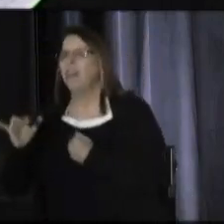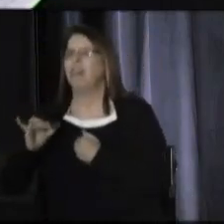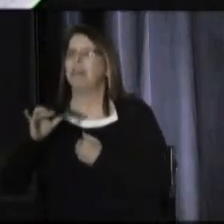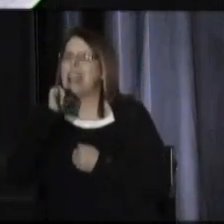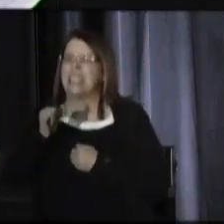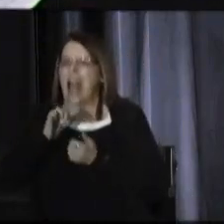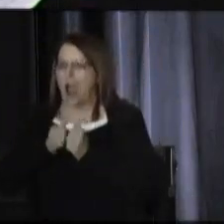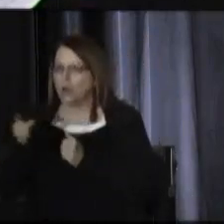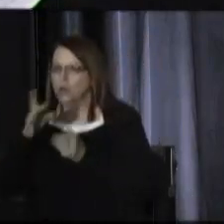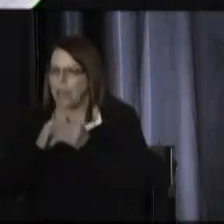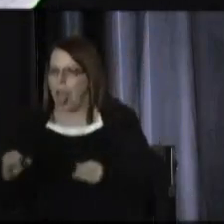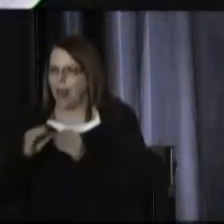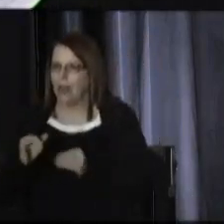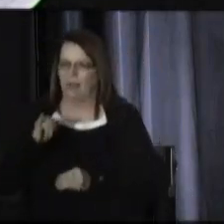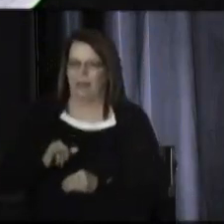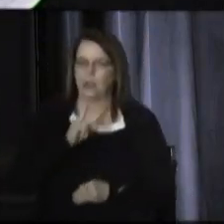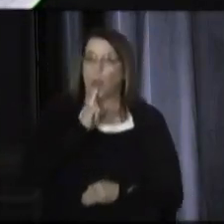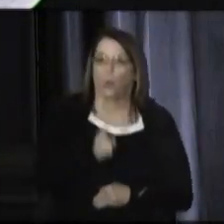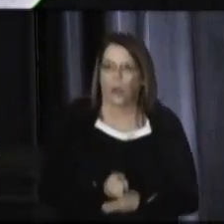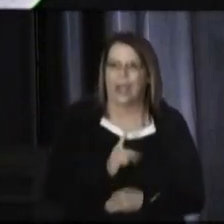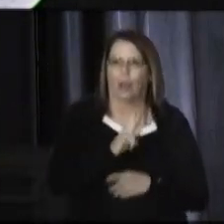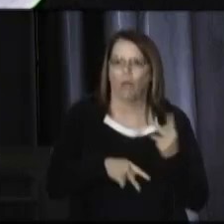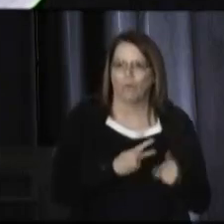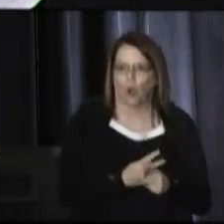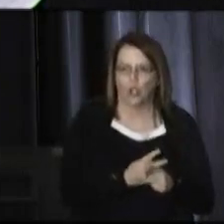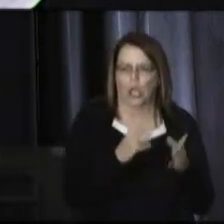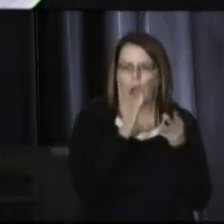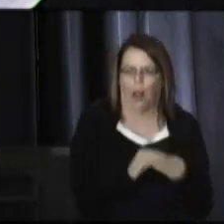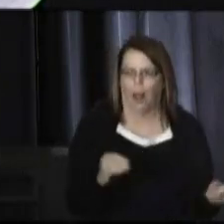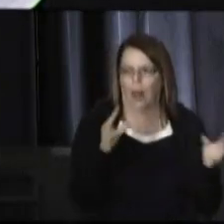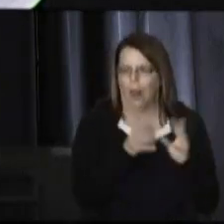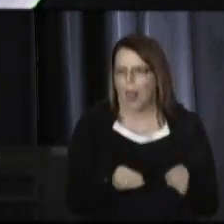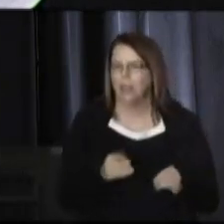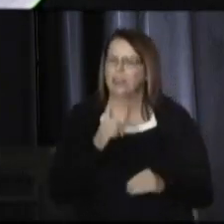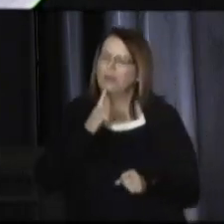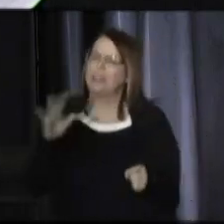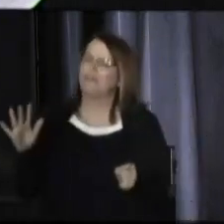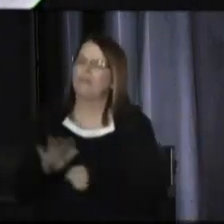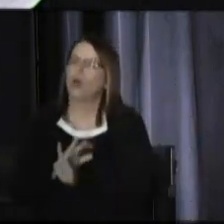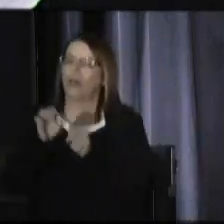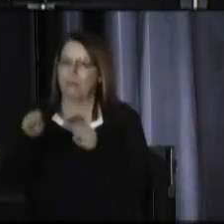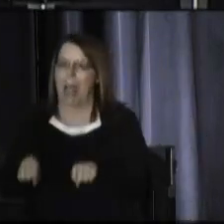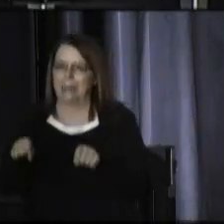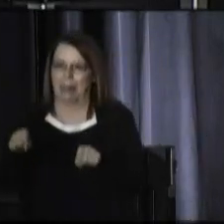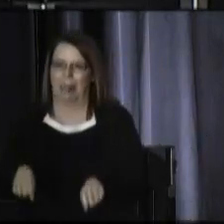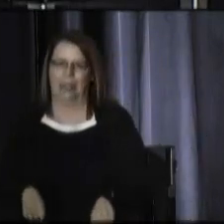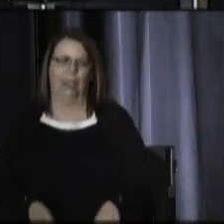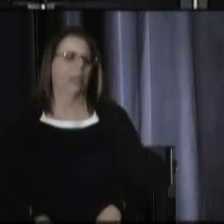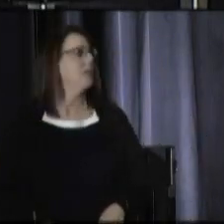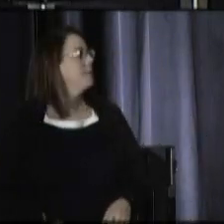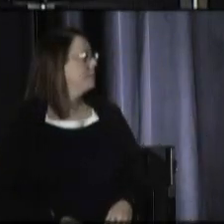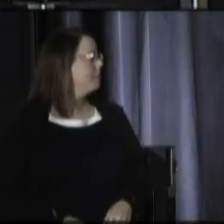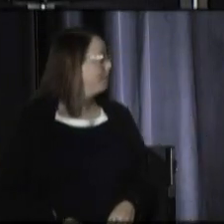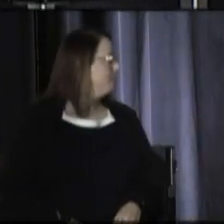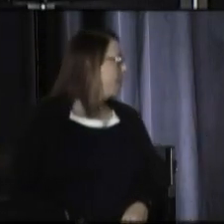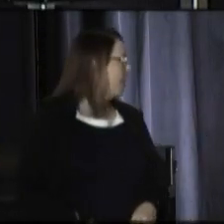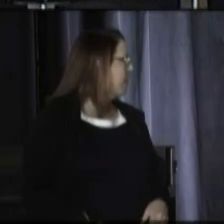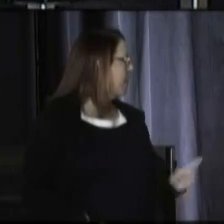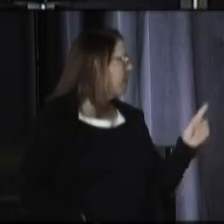you and offer a few fingers for you to lead me to an empty floor and sway. They'll take the light.